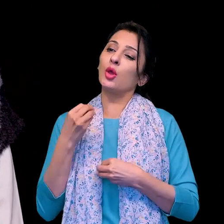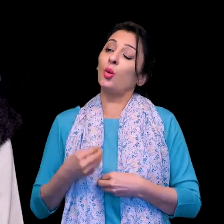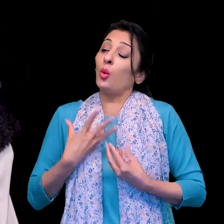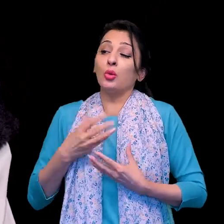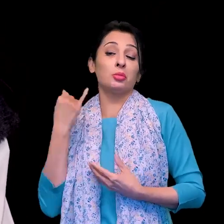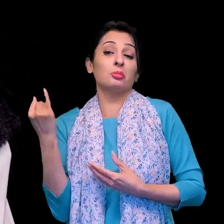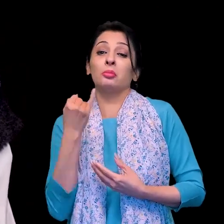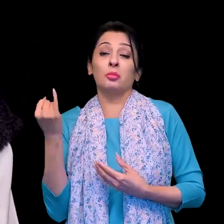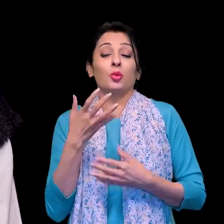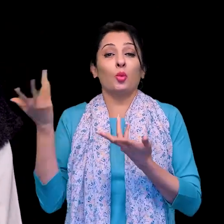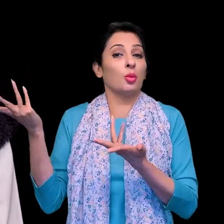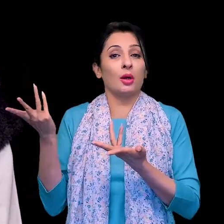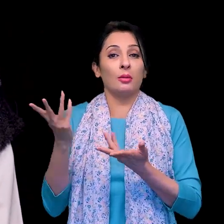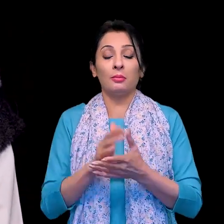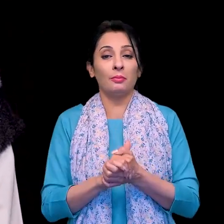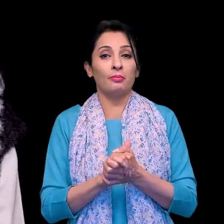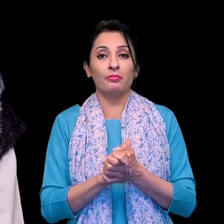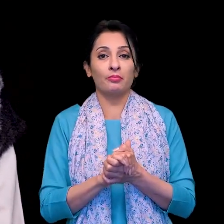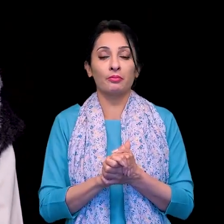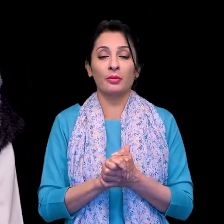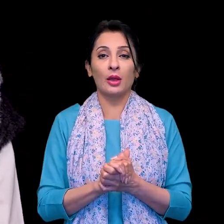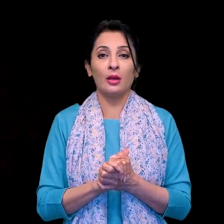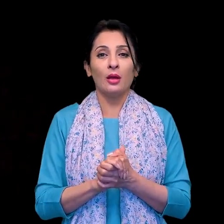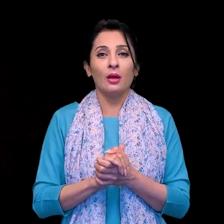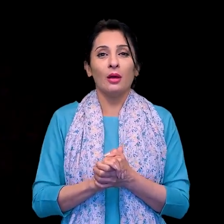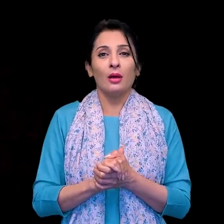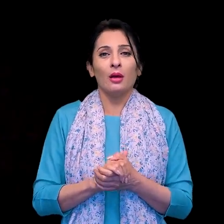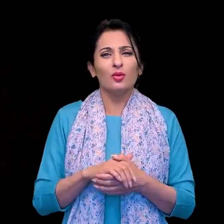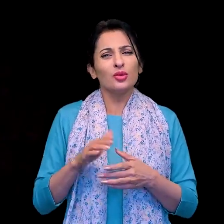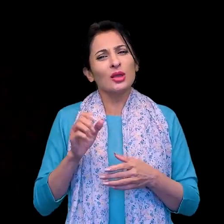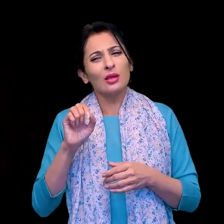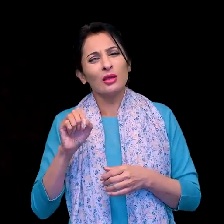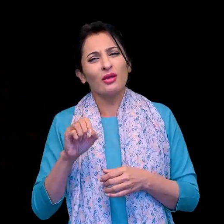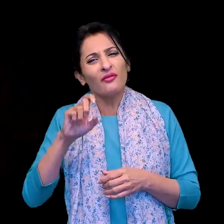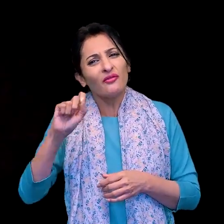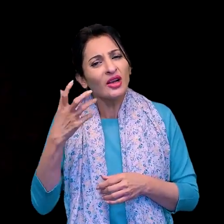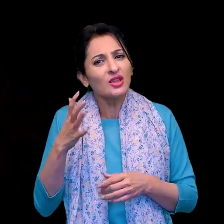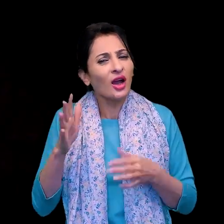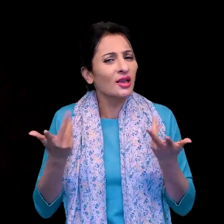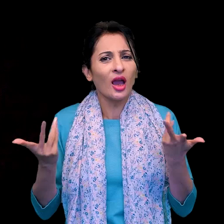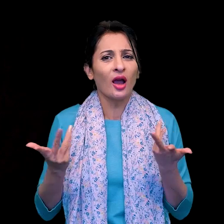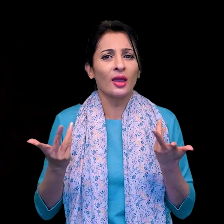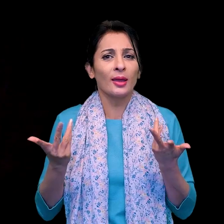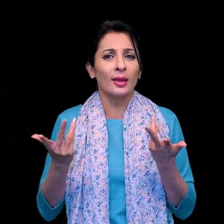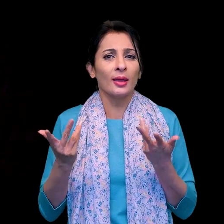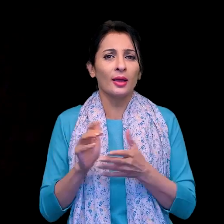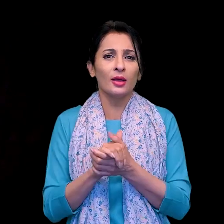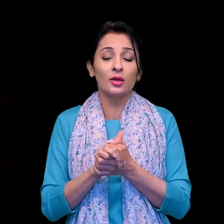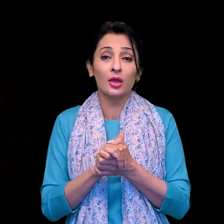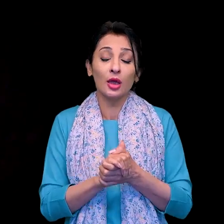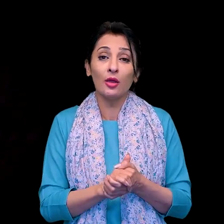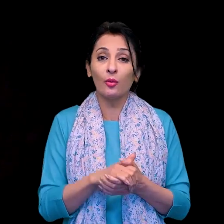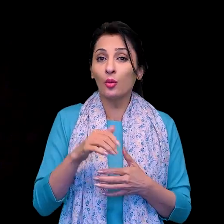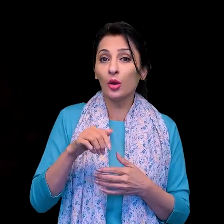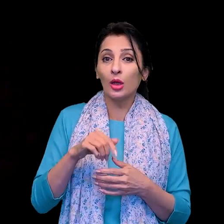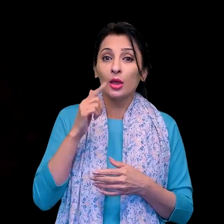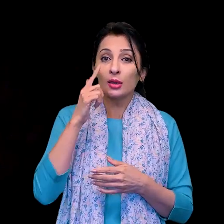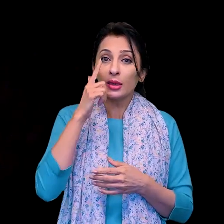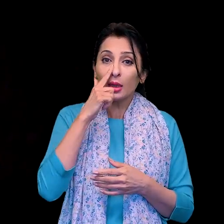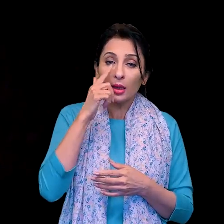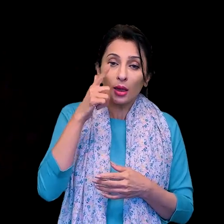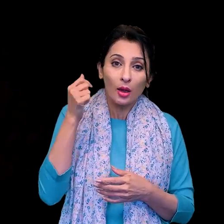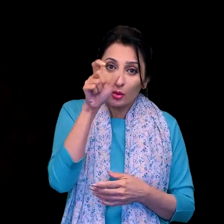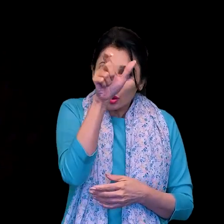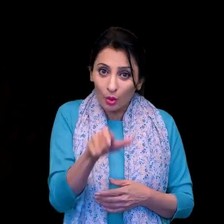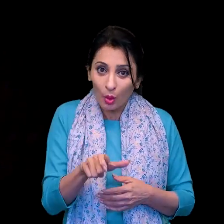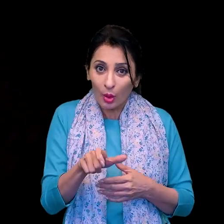among you that just haven't been held accountable. There are many causes and tendencies humans tend to have